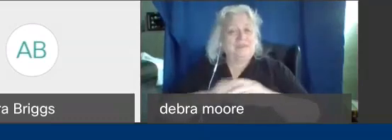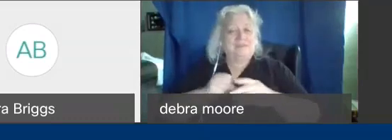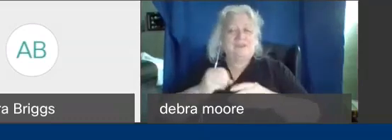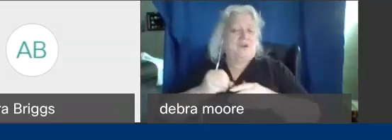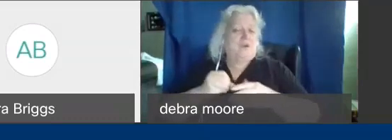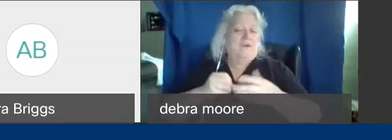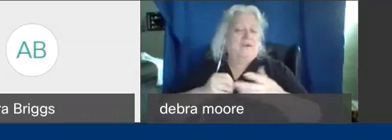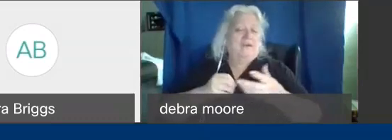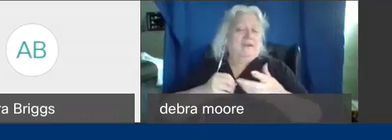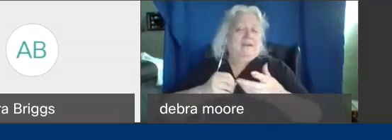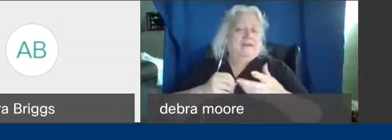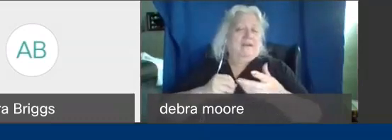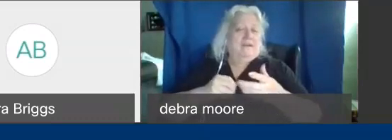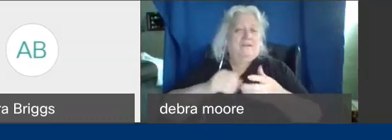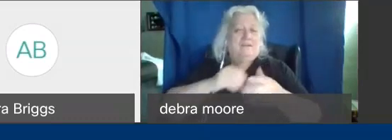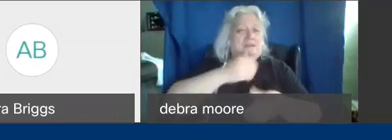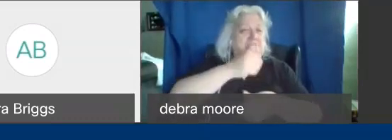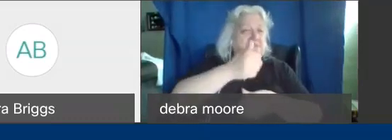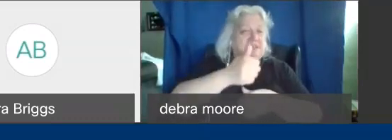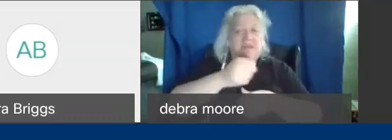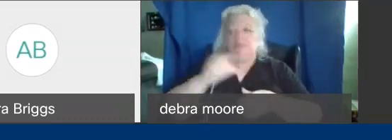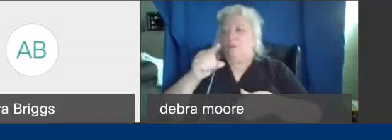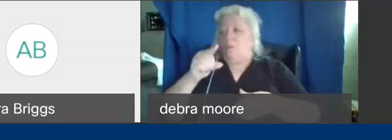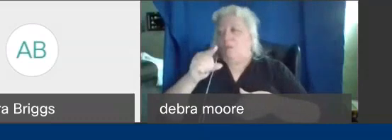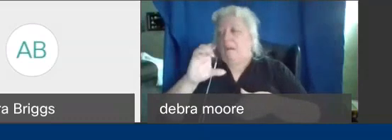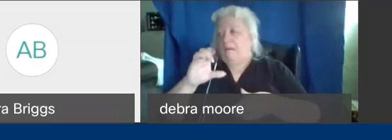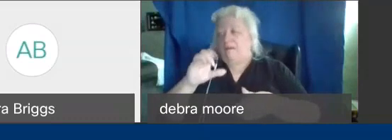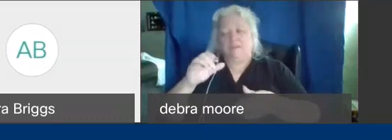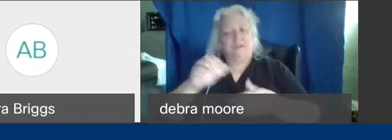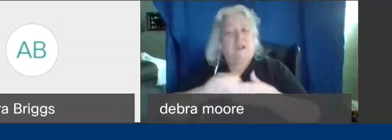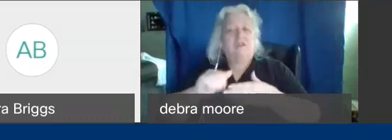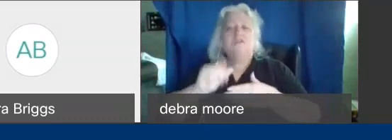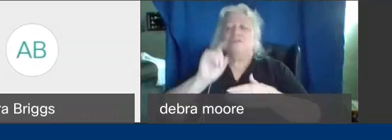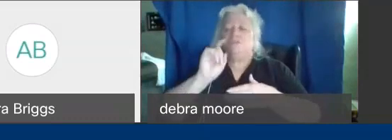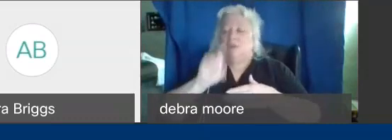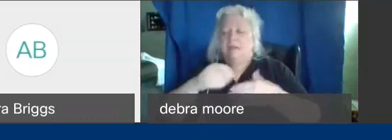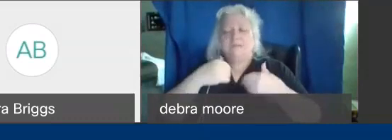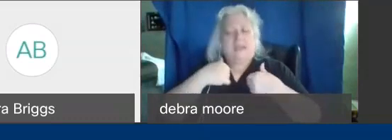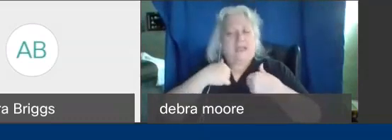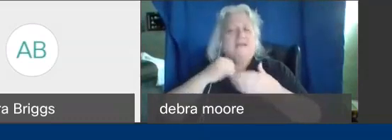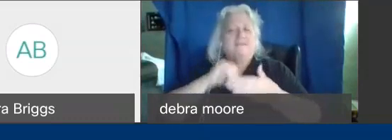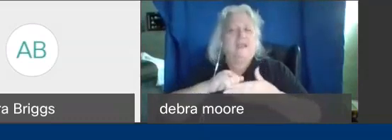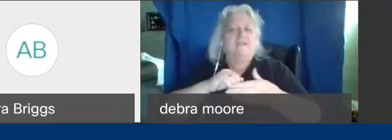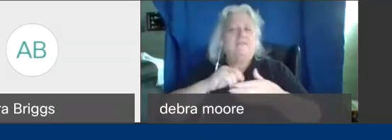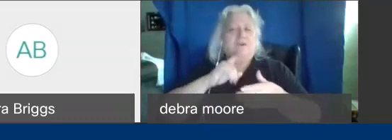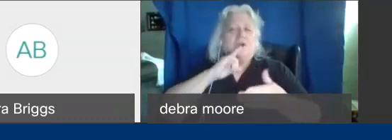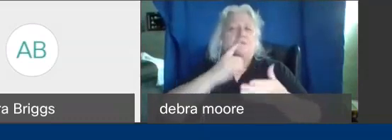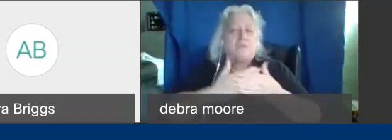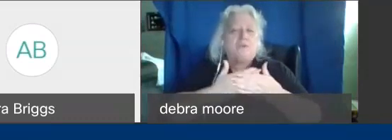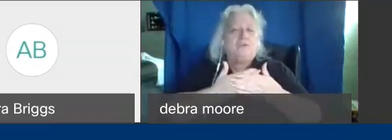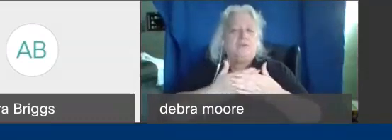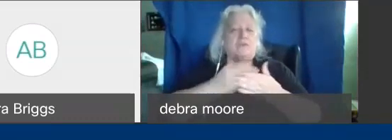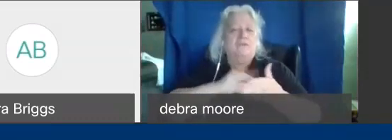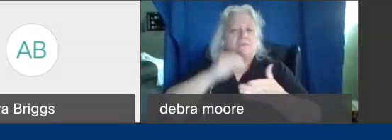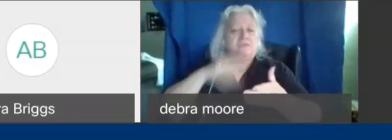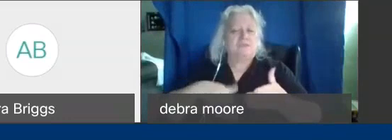whether it be $10 or $100, you'll be submitting that for approval to Student Life. And please plan